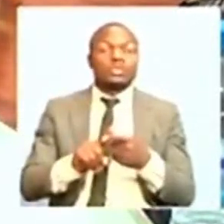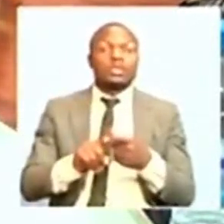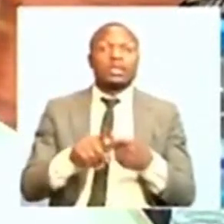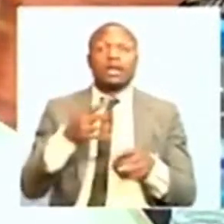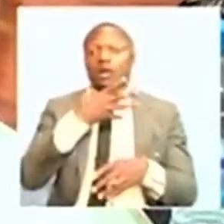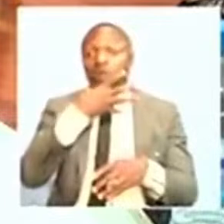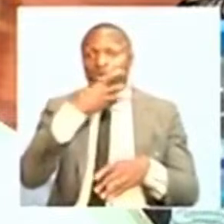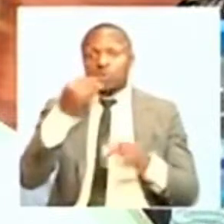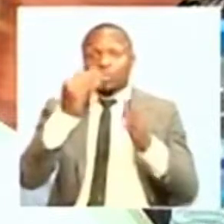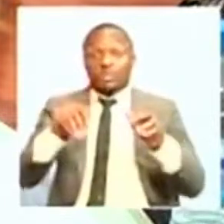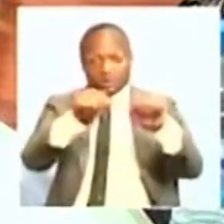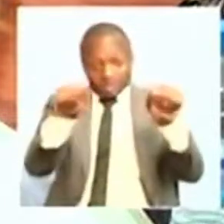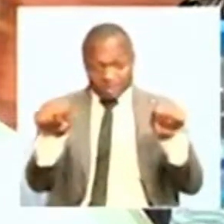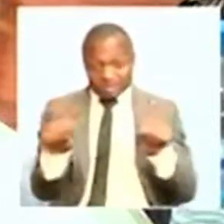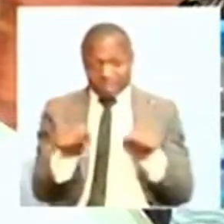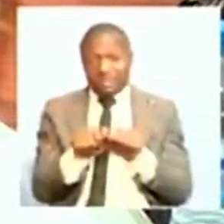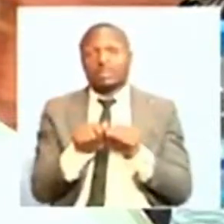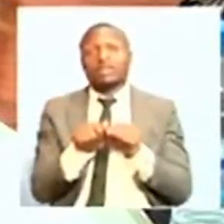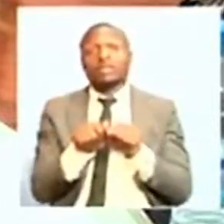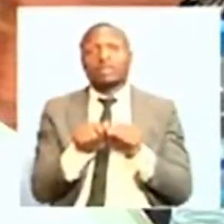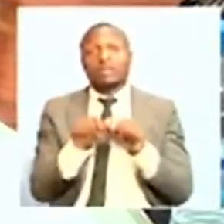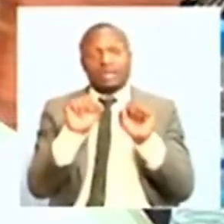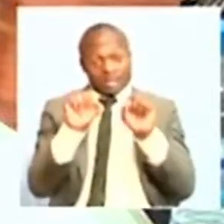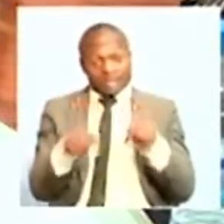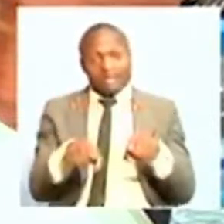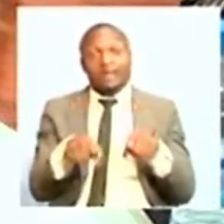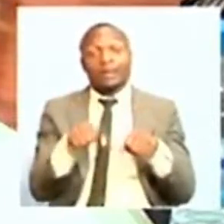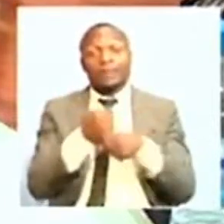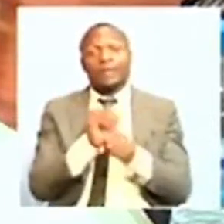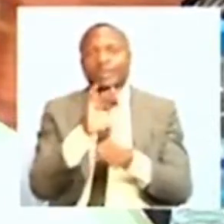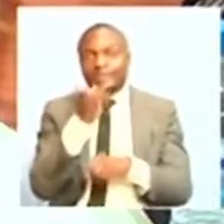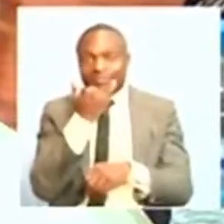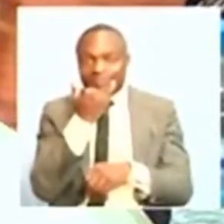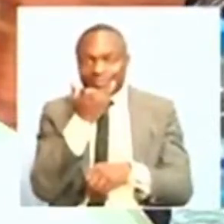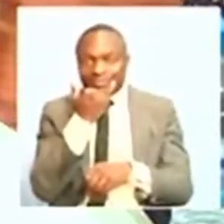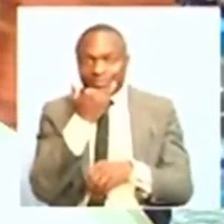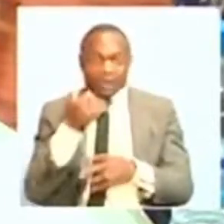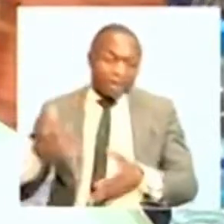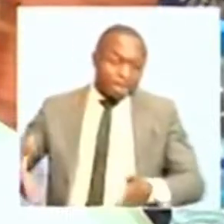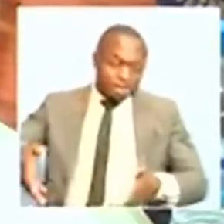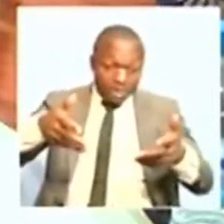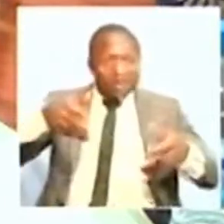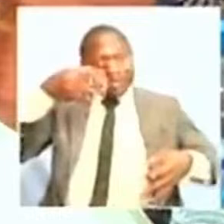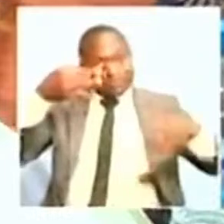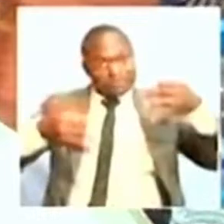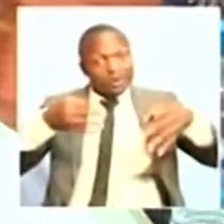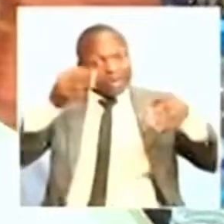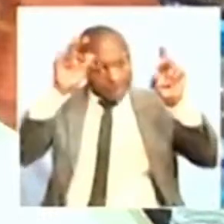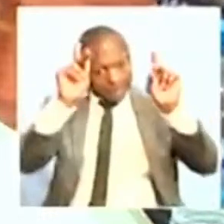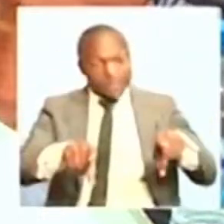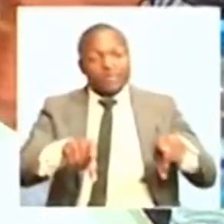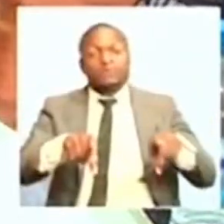And maybe Commissioner General commits an omission and is taken to court in his personal